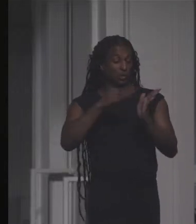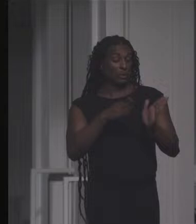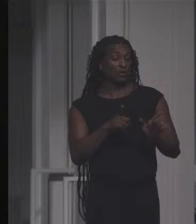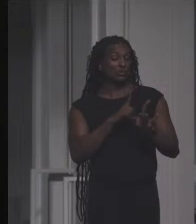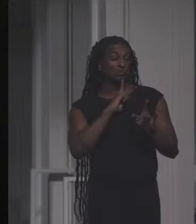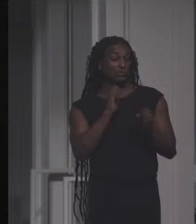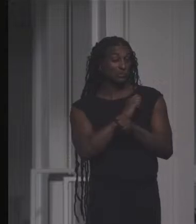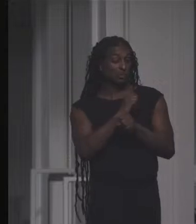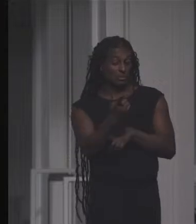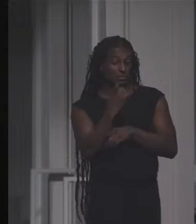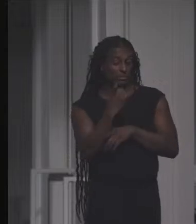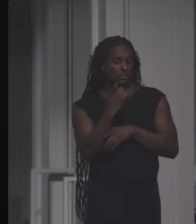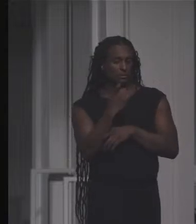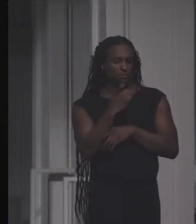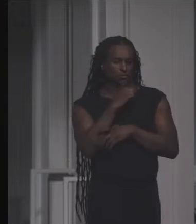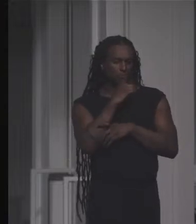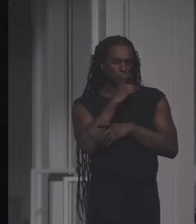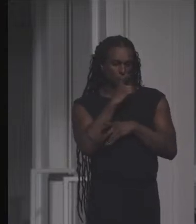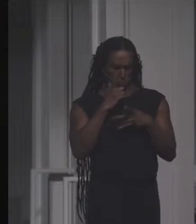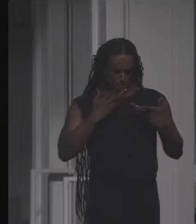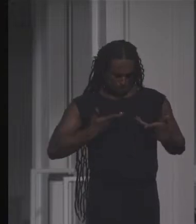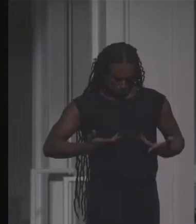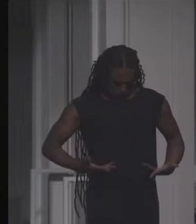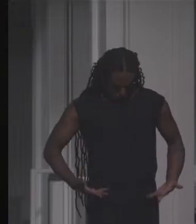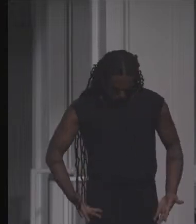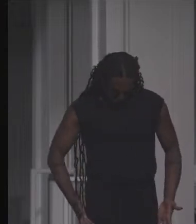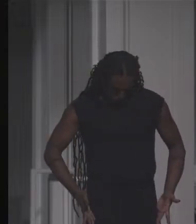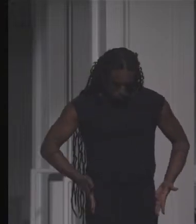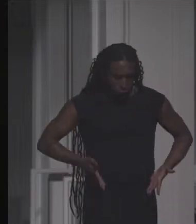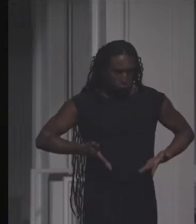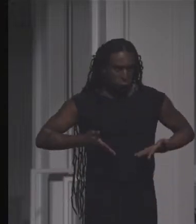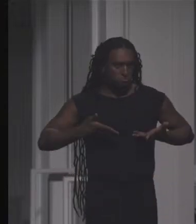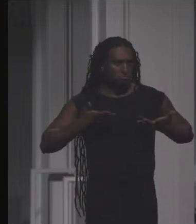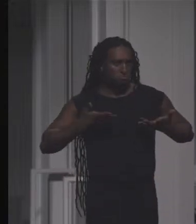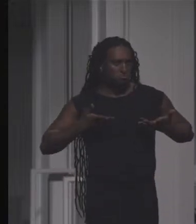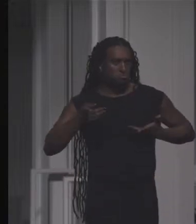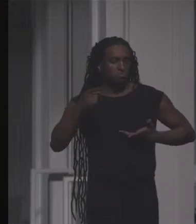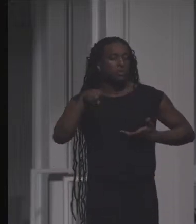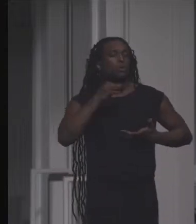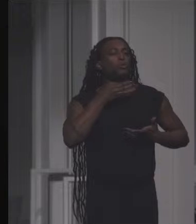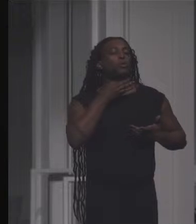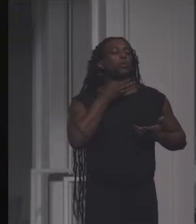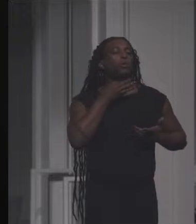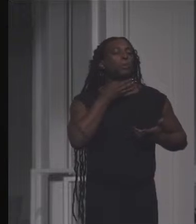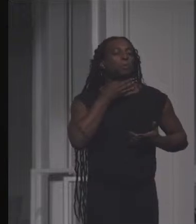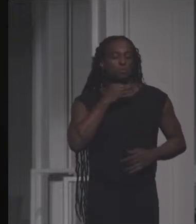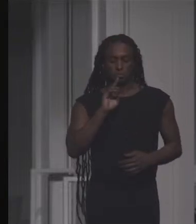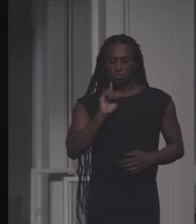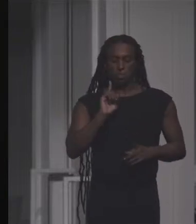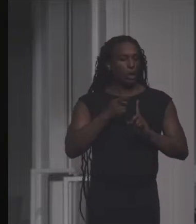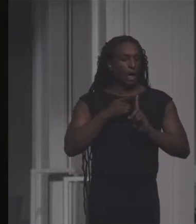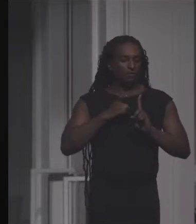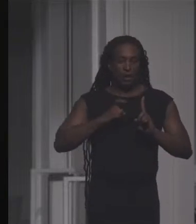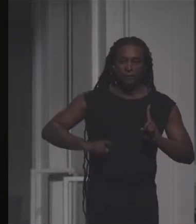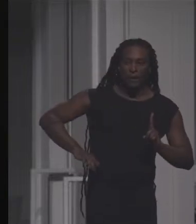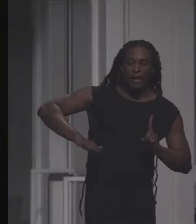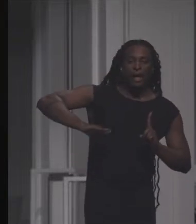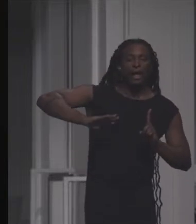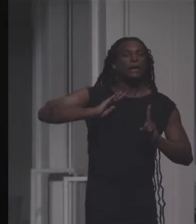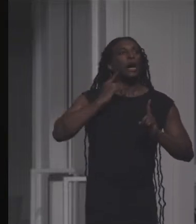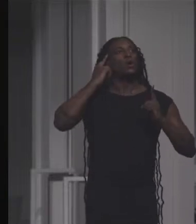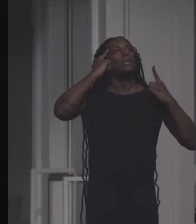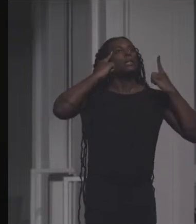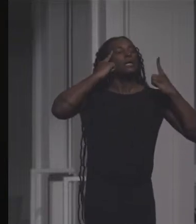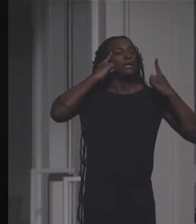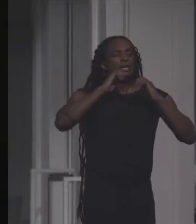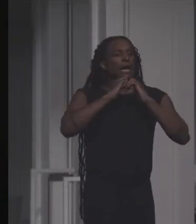is, who are you? They want to know where we come from, how we think, because